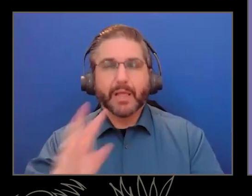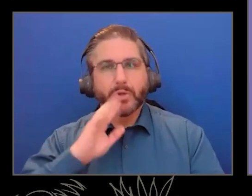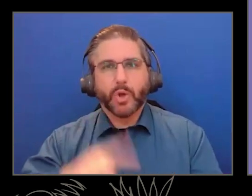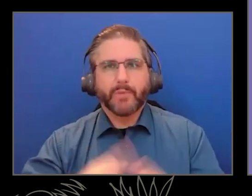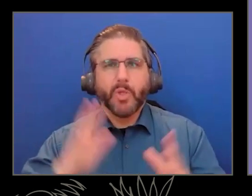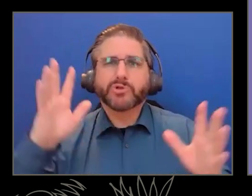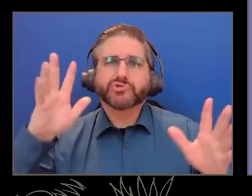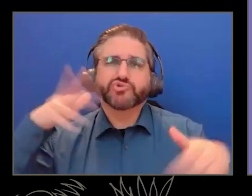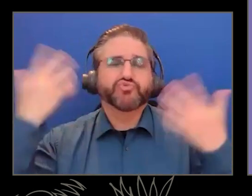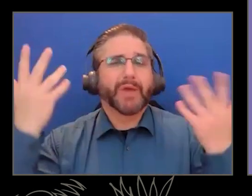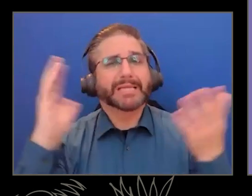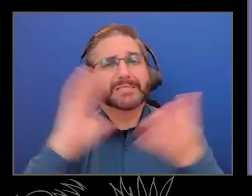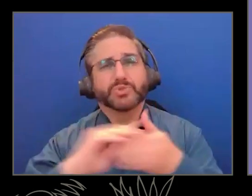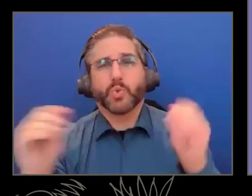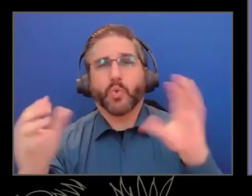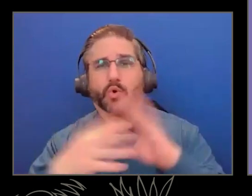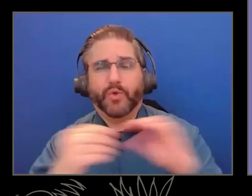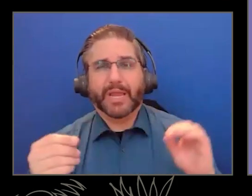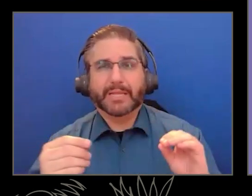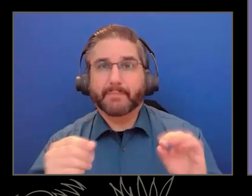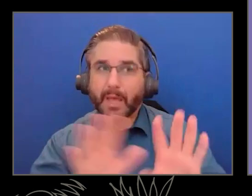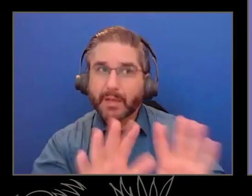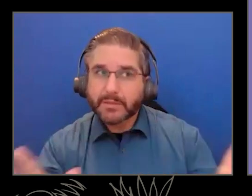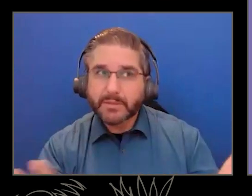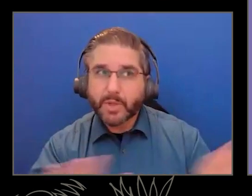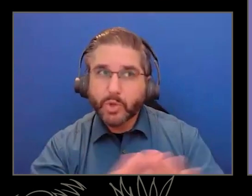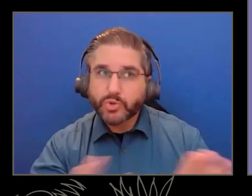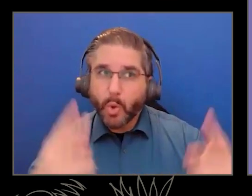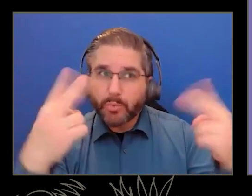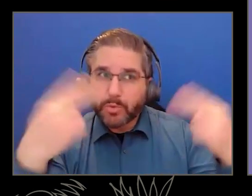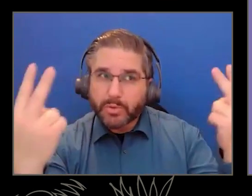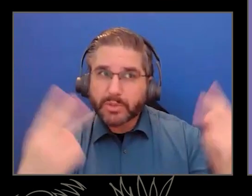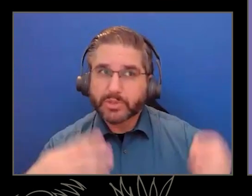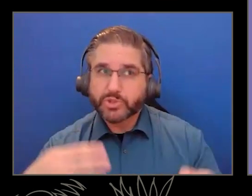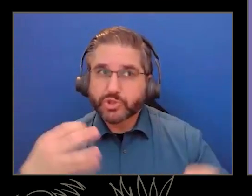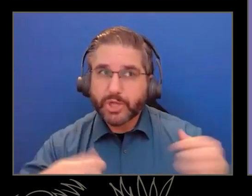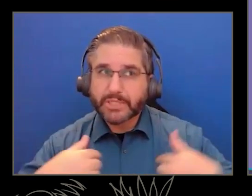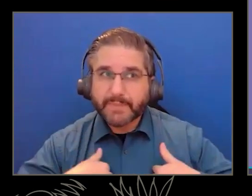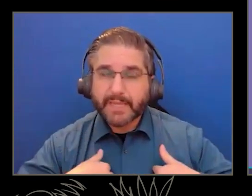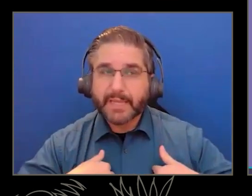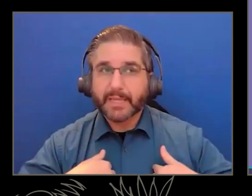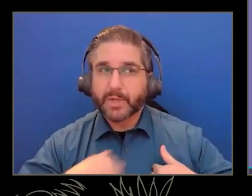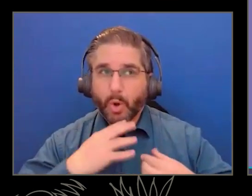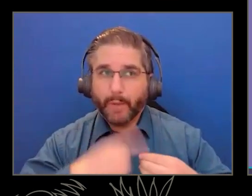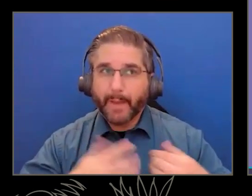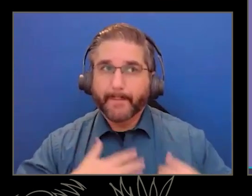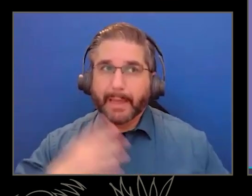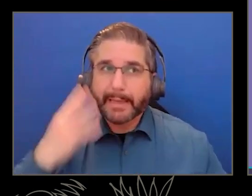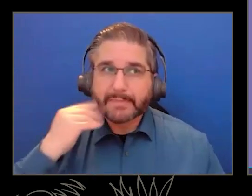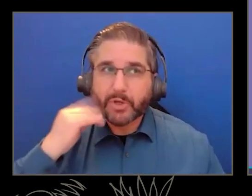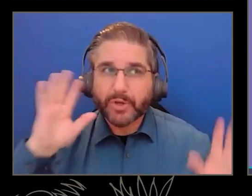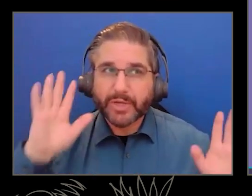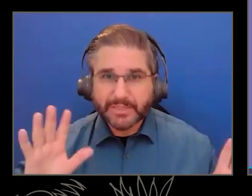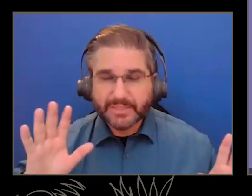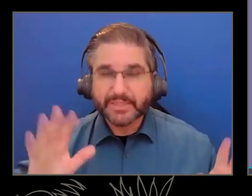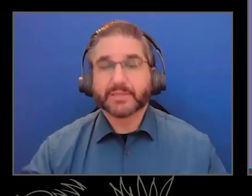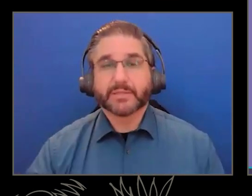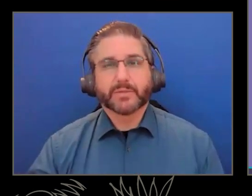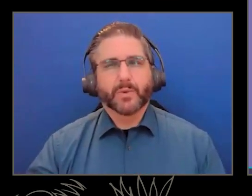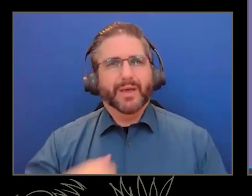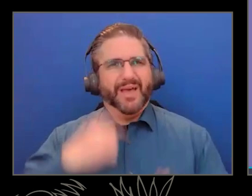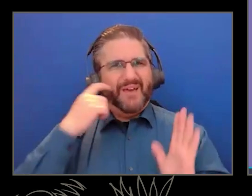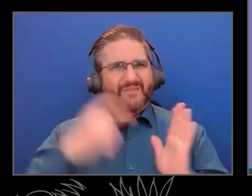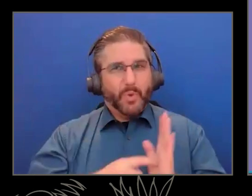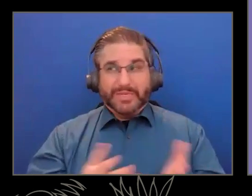stories, and then they expect people not to judge them or say anything about the experiences that they've had. So I've noticed that we don't